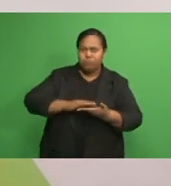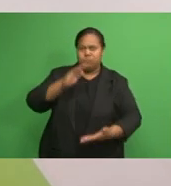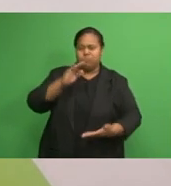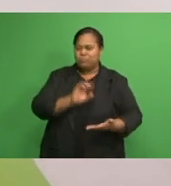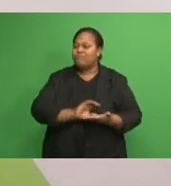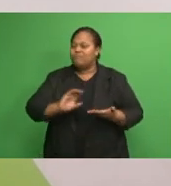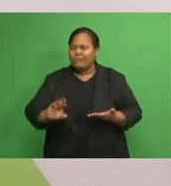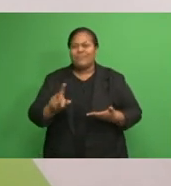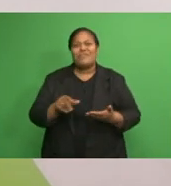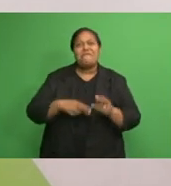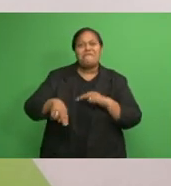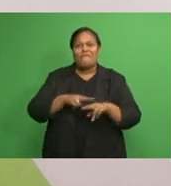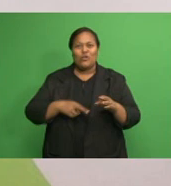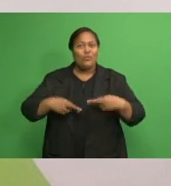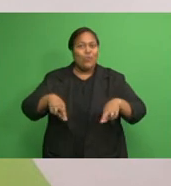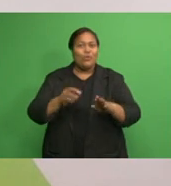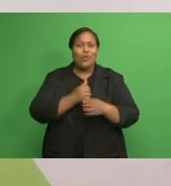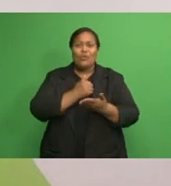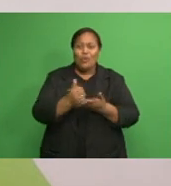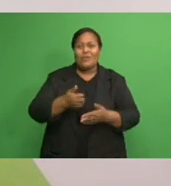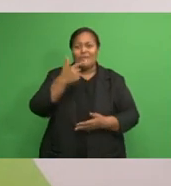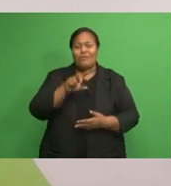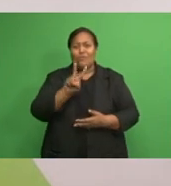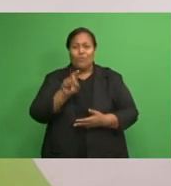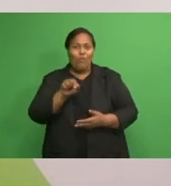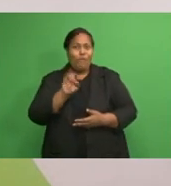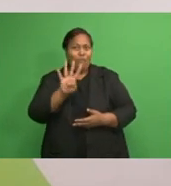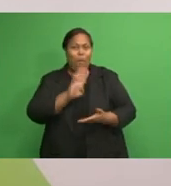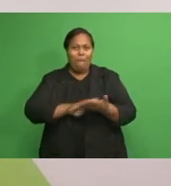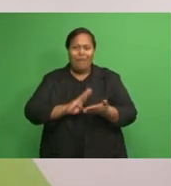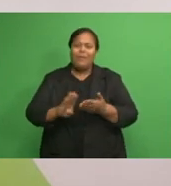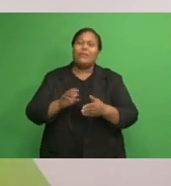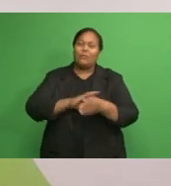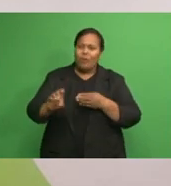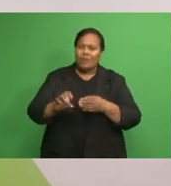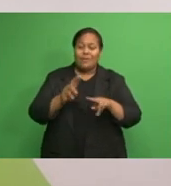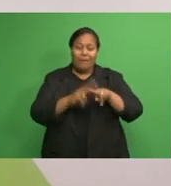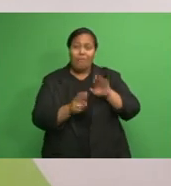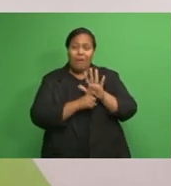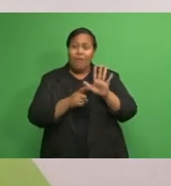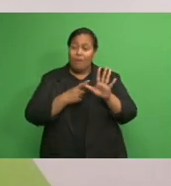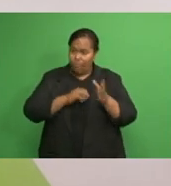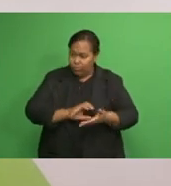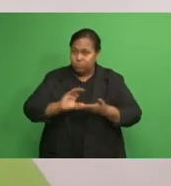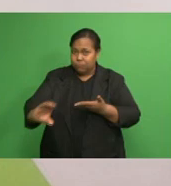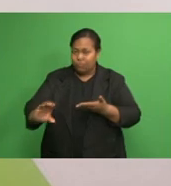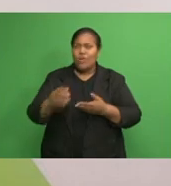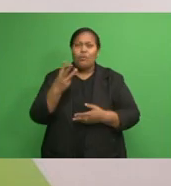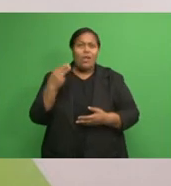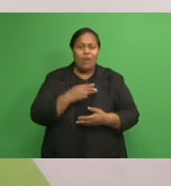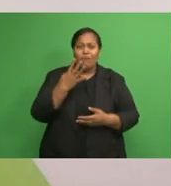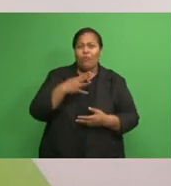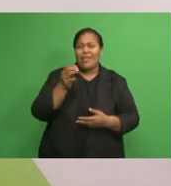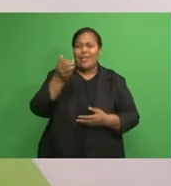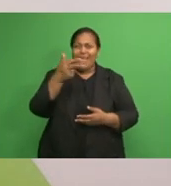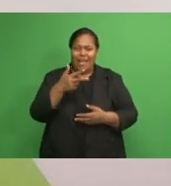Fiji Roads Authority by $72.4 million. FRA has been allocated $348.9 million in